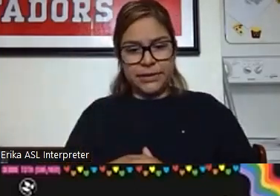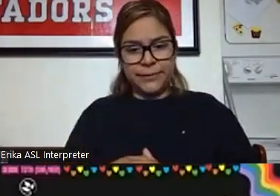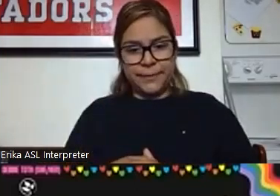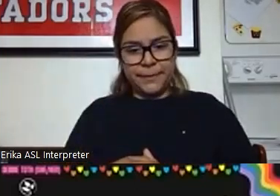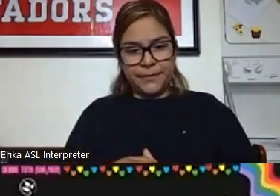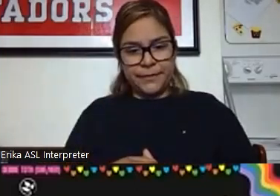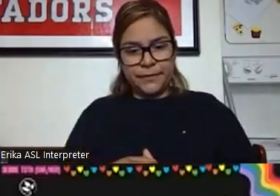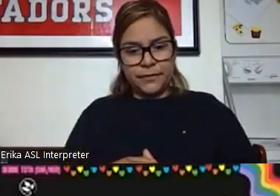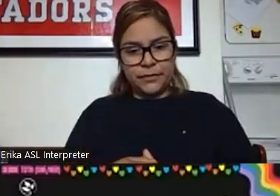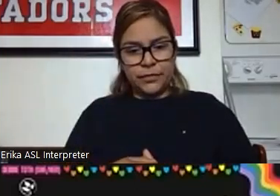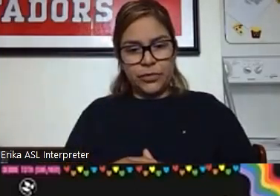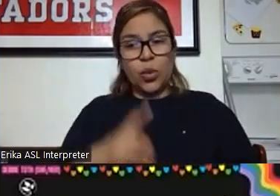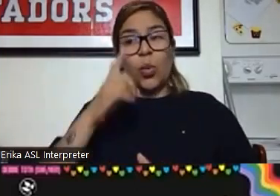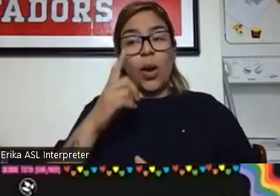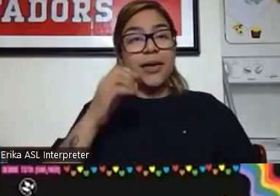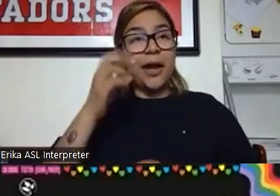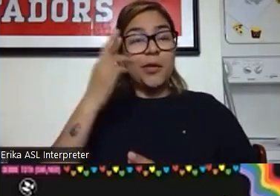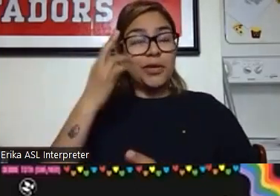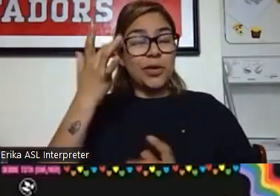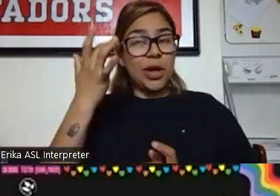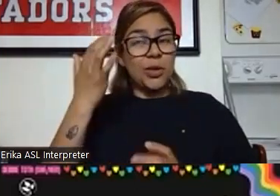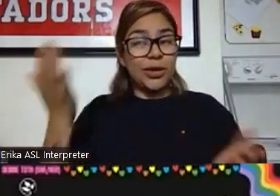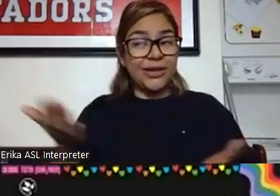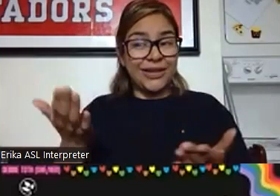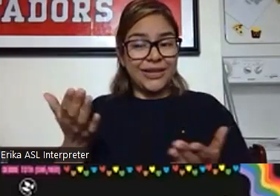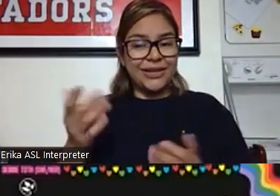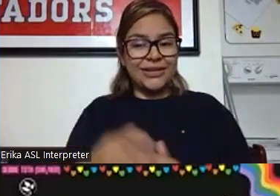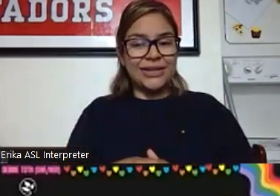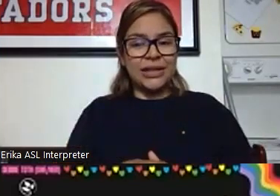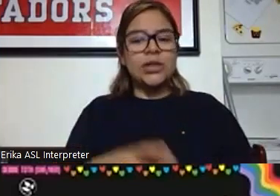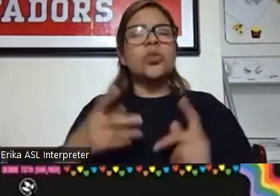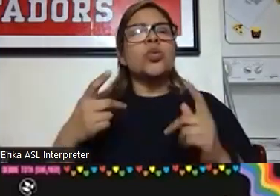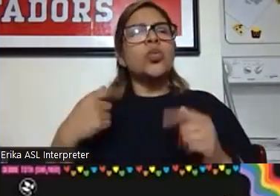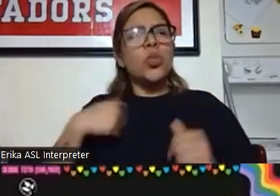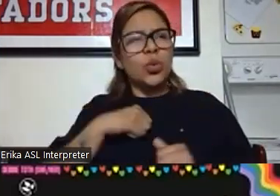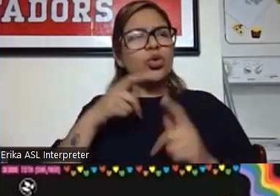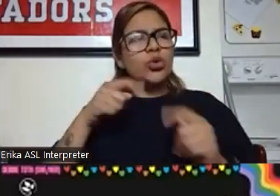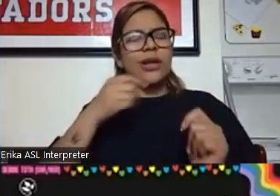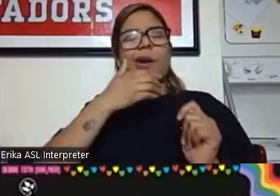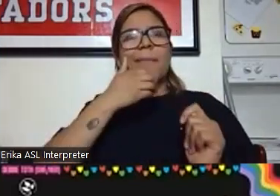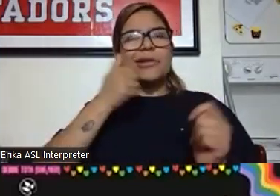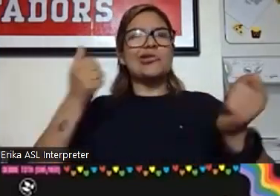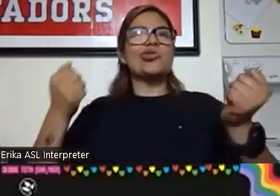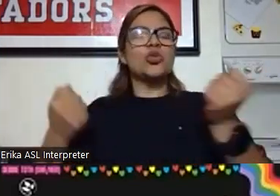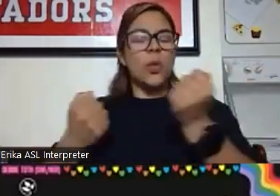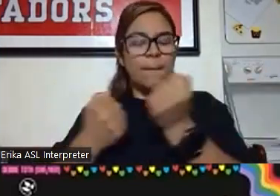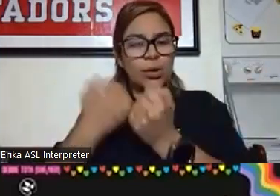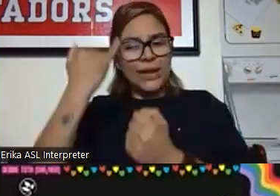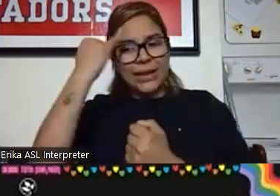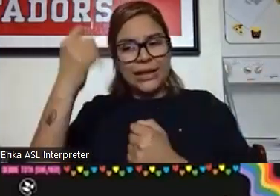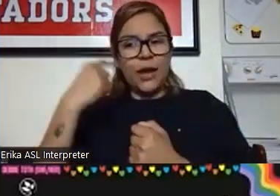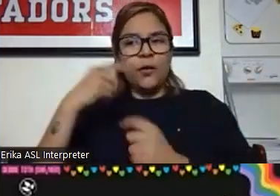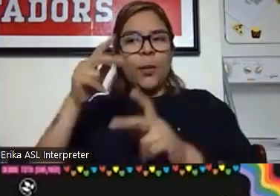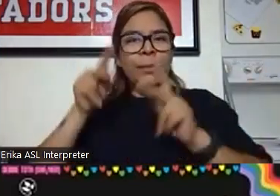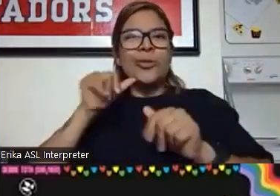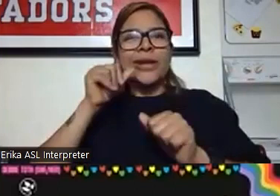One of the reasons we're here is to help people stay out of institutions and to live their best life in their community throughout the